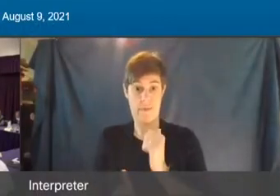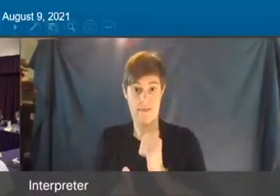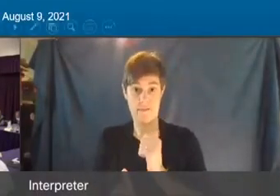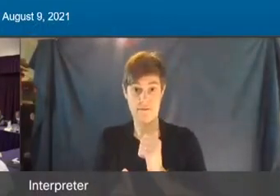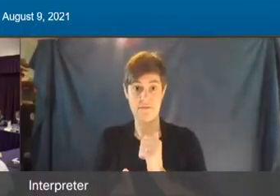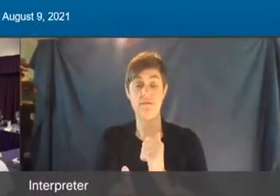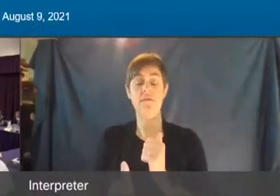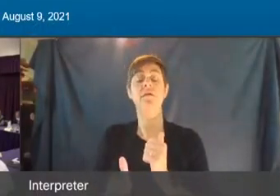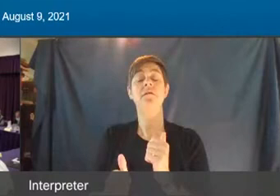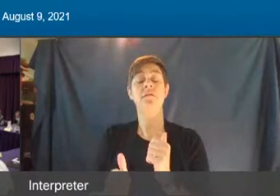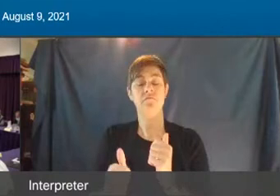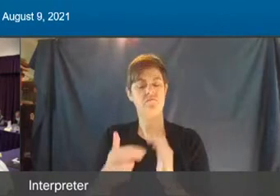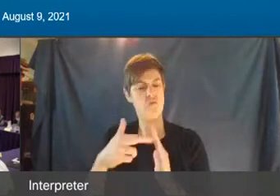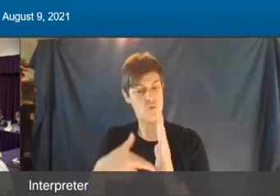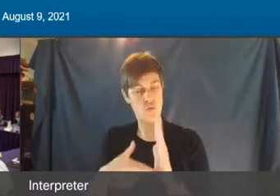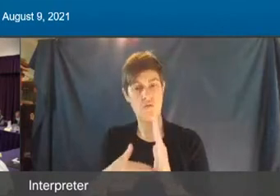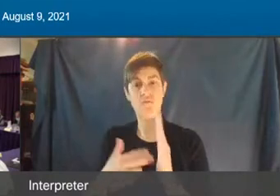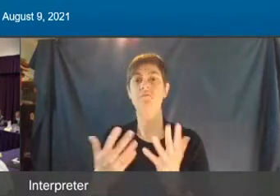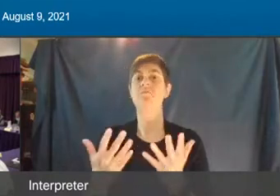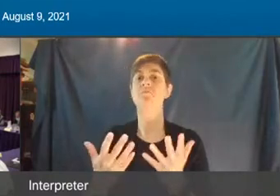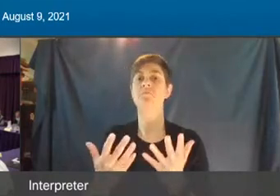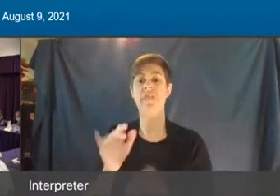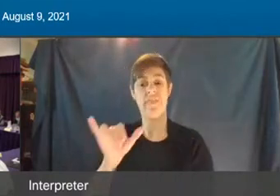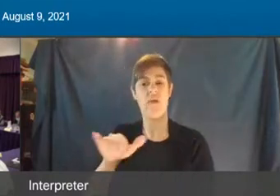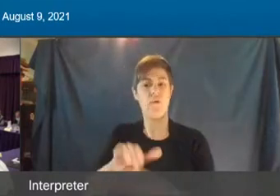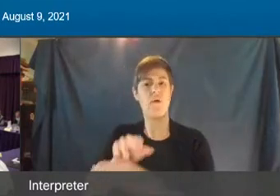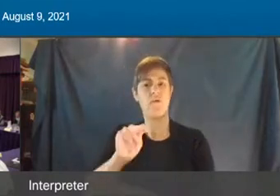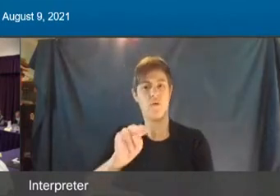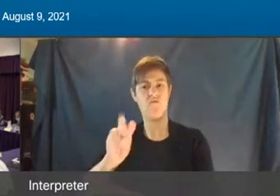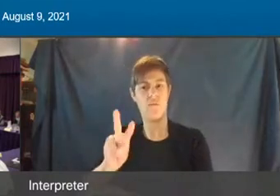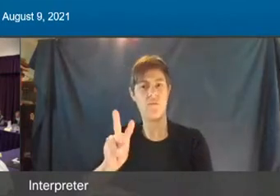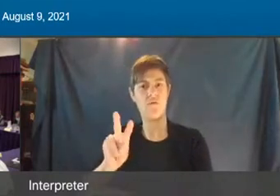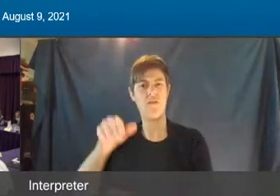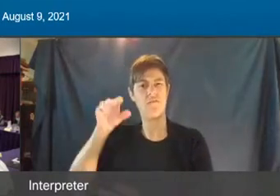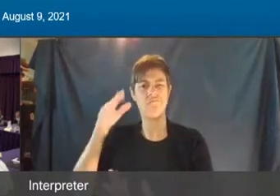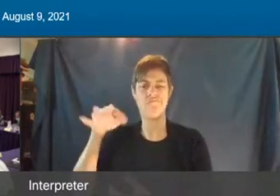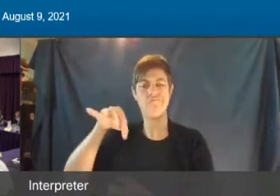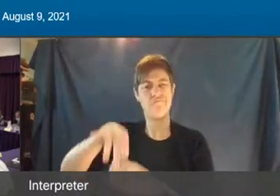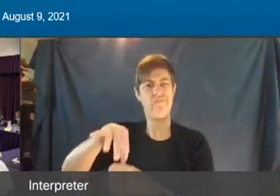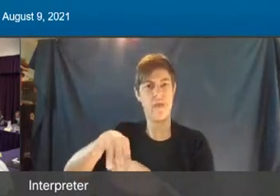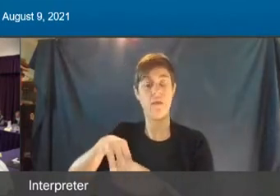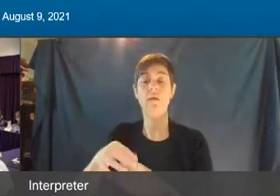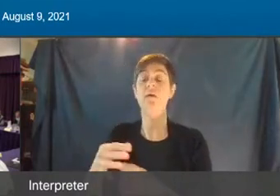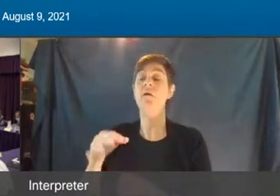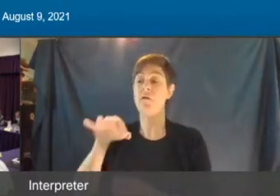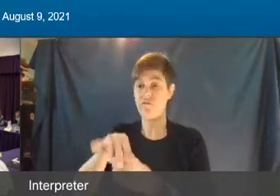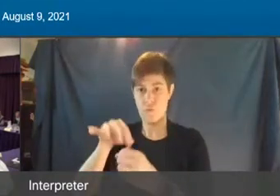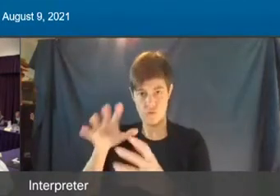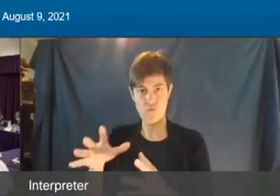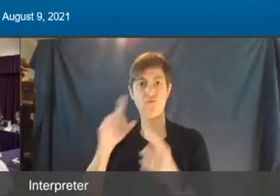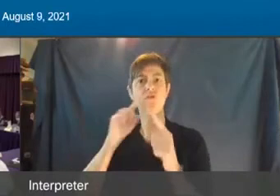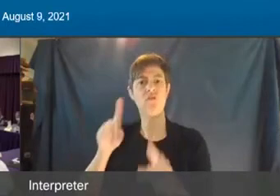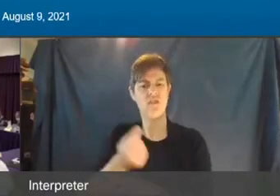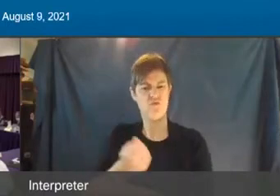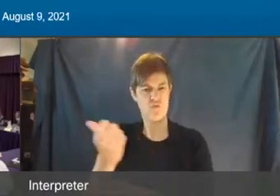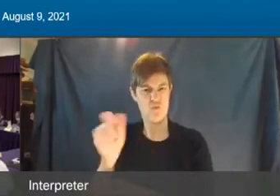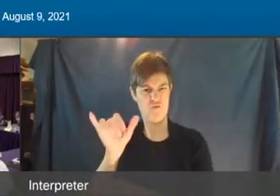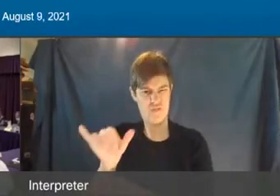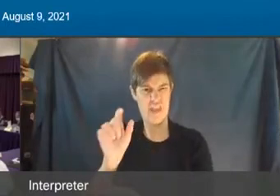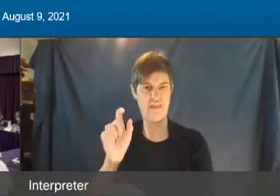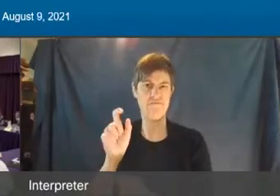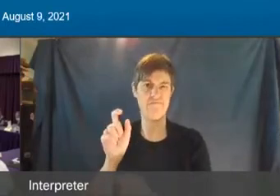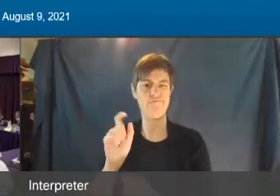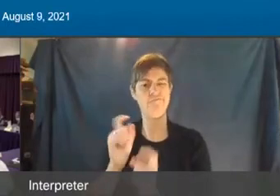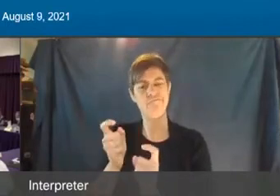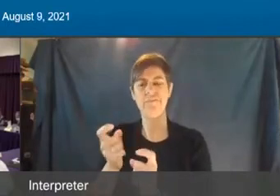a resolution, which was then on the November ballot, and it was approved by voters to remove that adjustment. So it removed